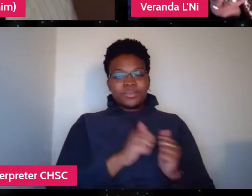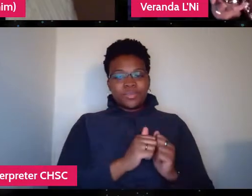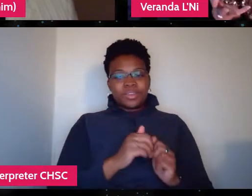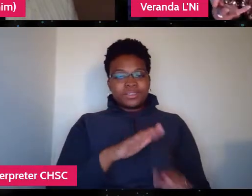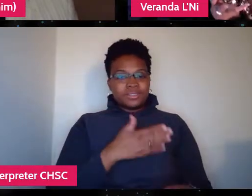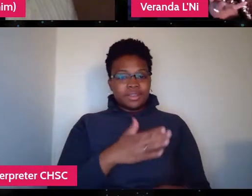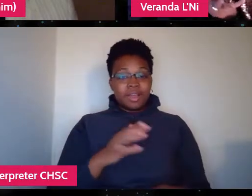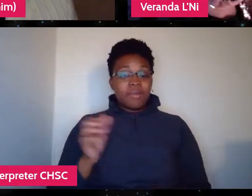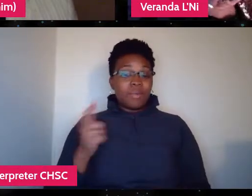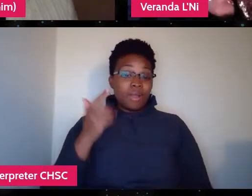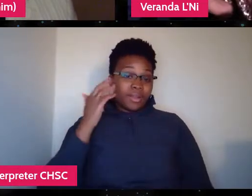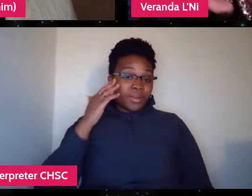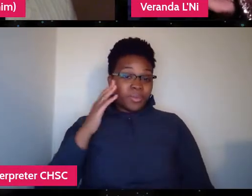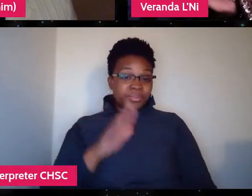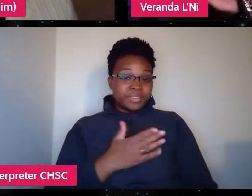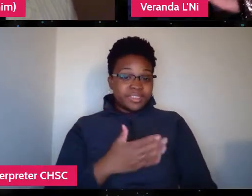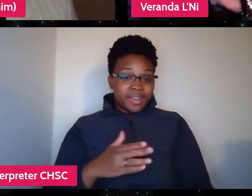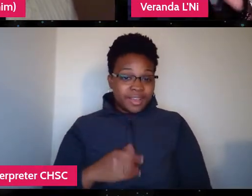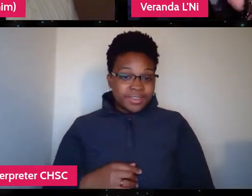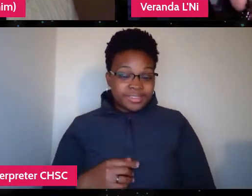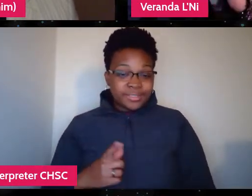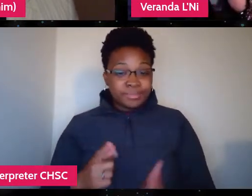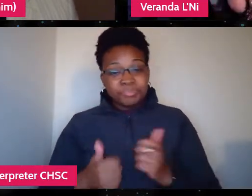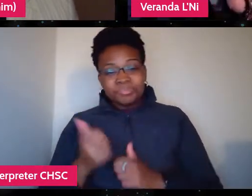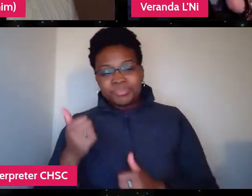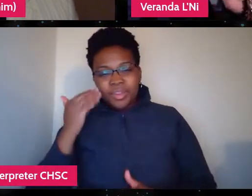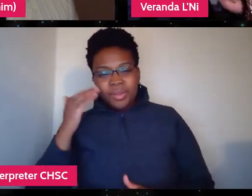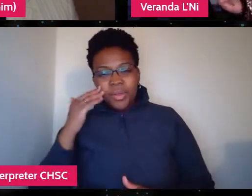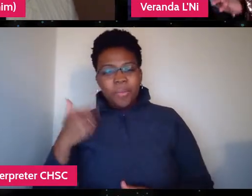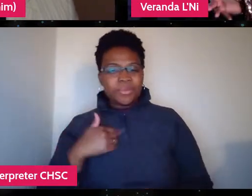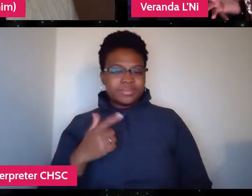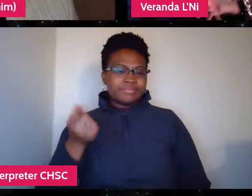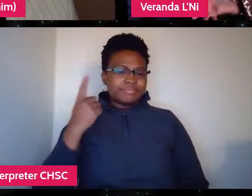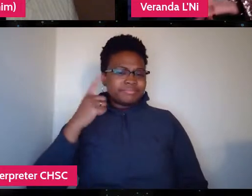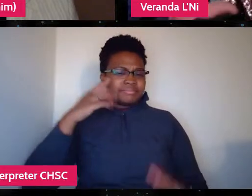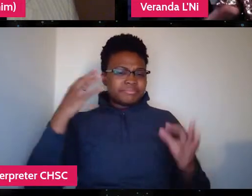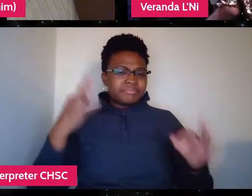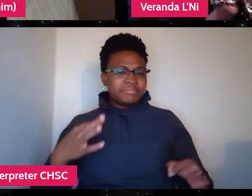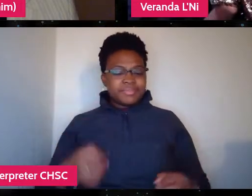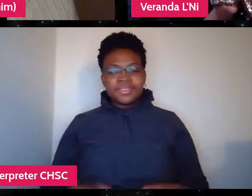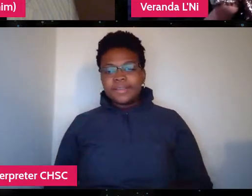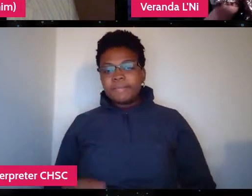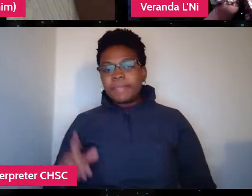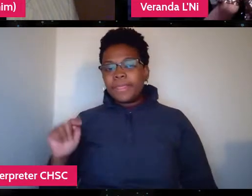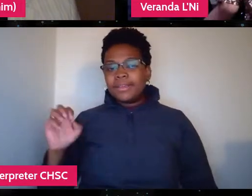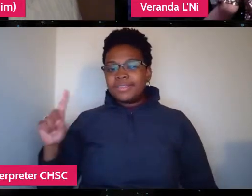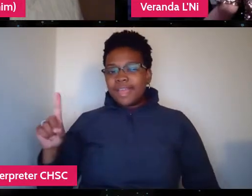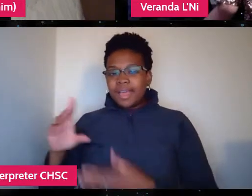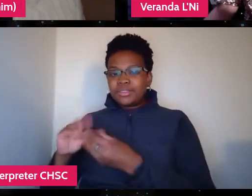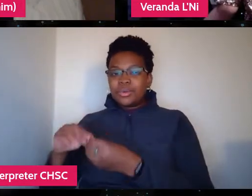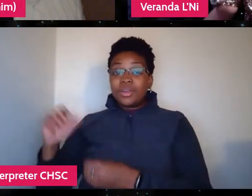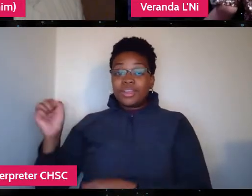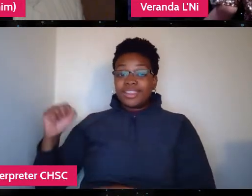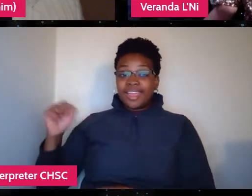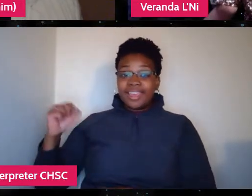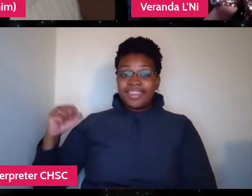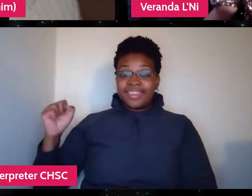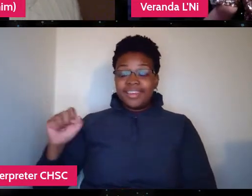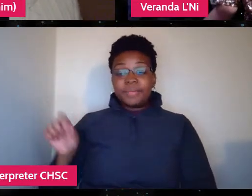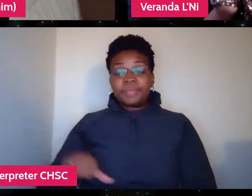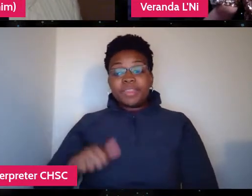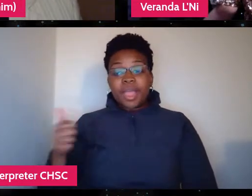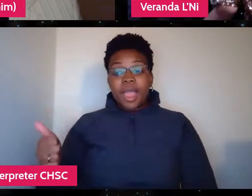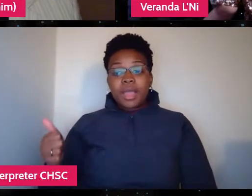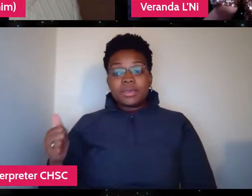know them for the most part. So we get it, definitely. Yeah, and the other thing is that